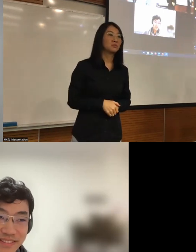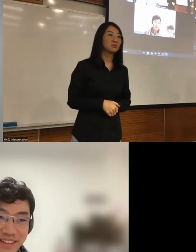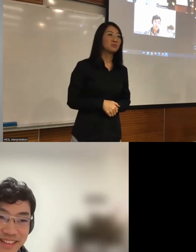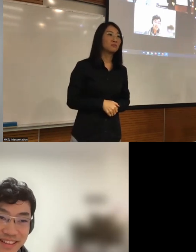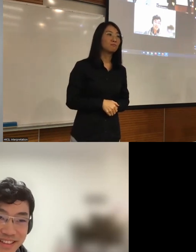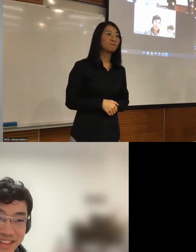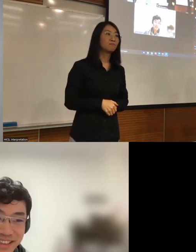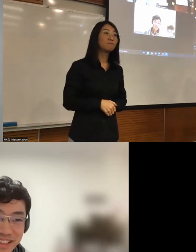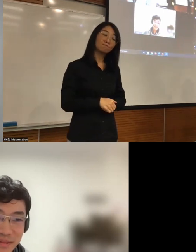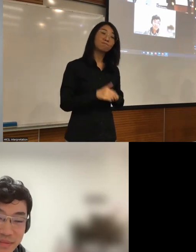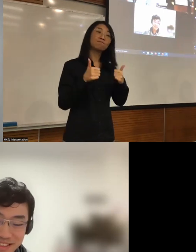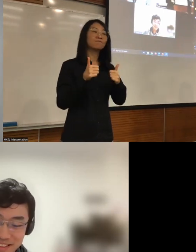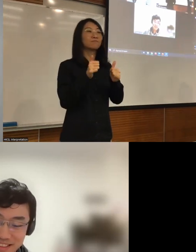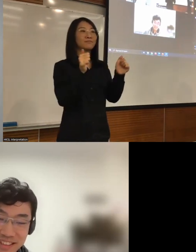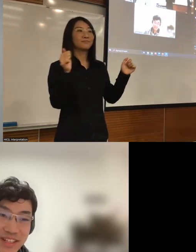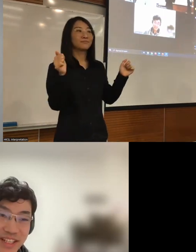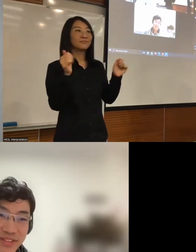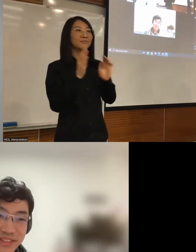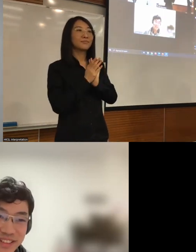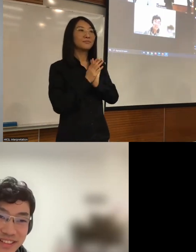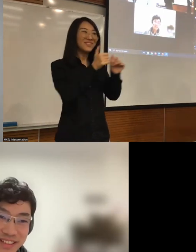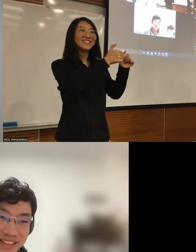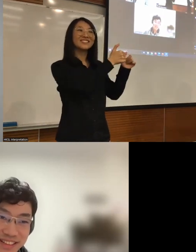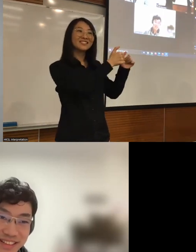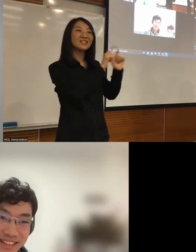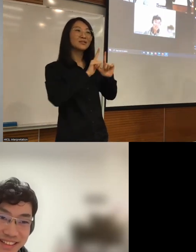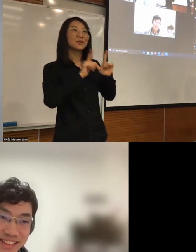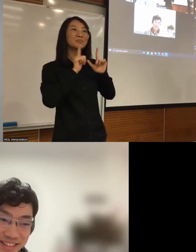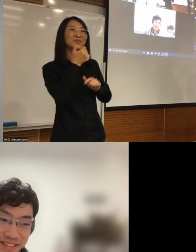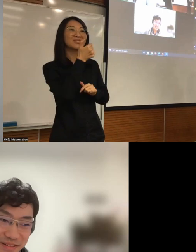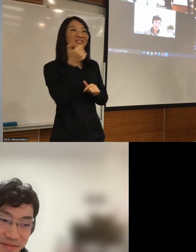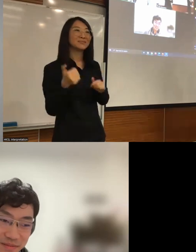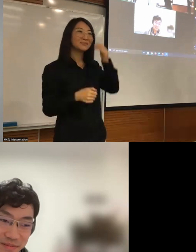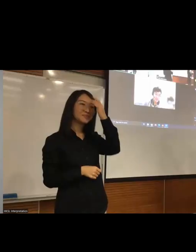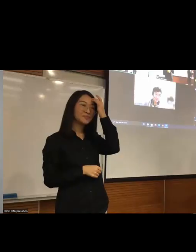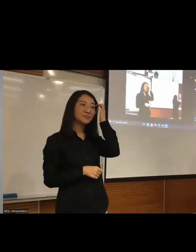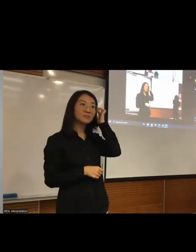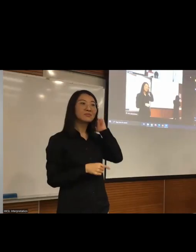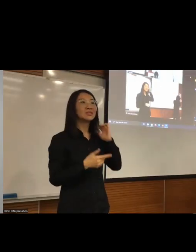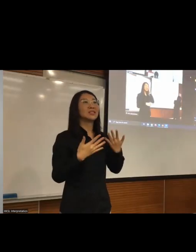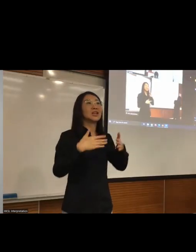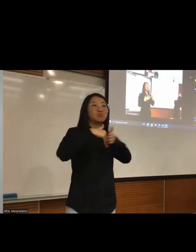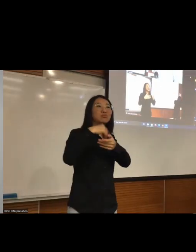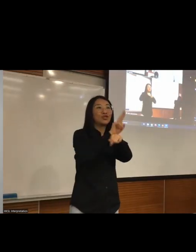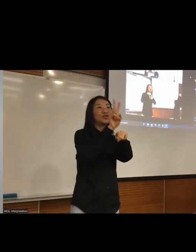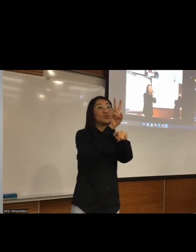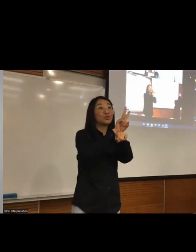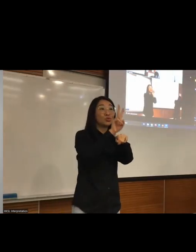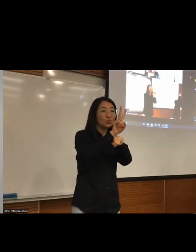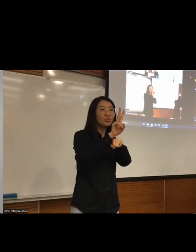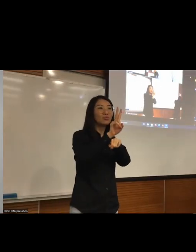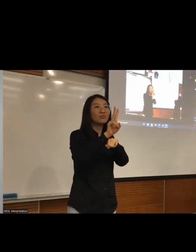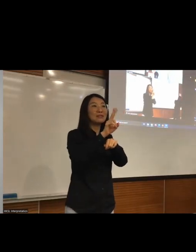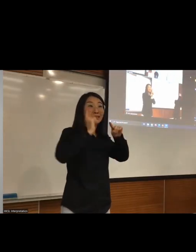Okay. But still, thank you. Since we still have 2 minutes and we have Xu